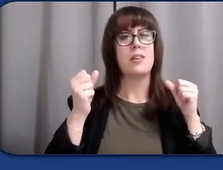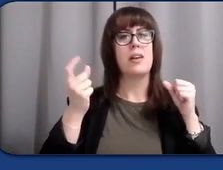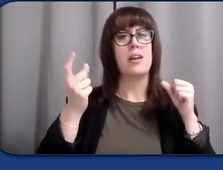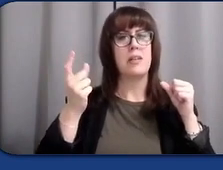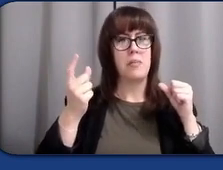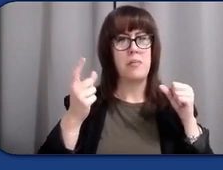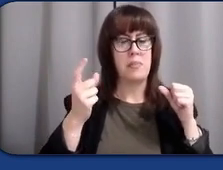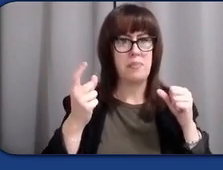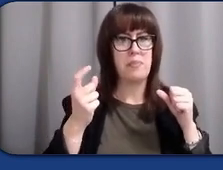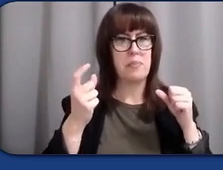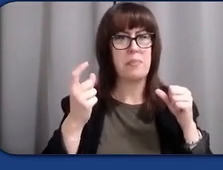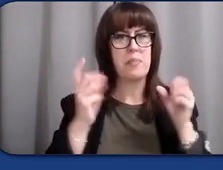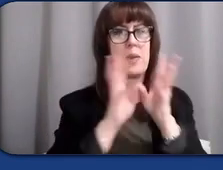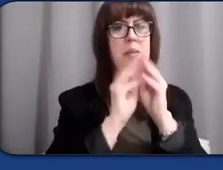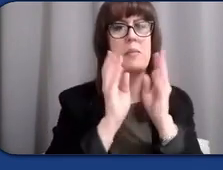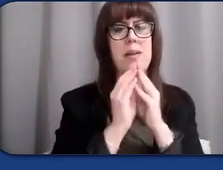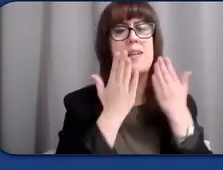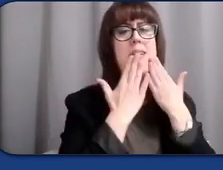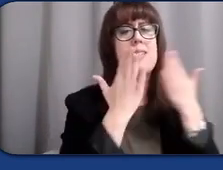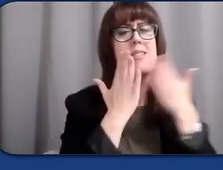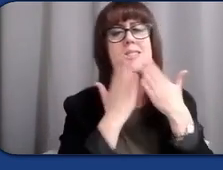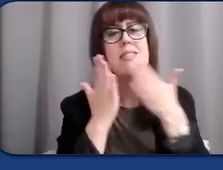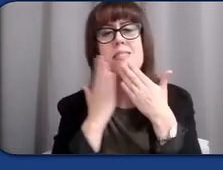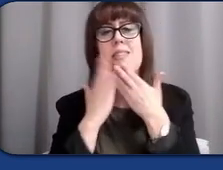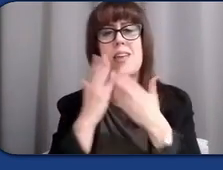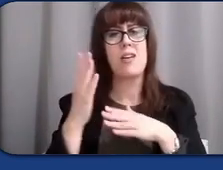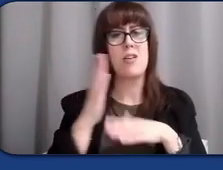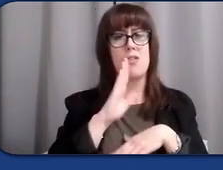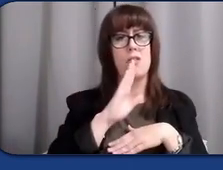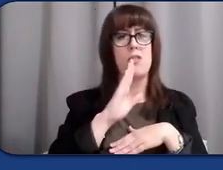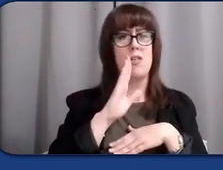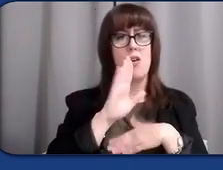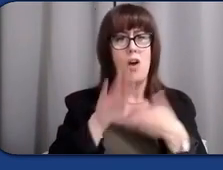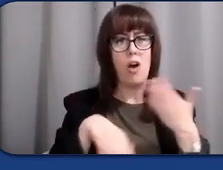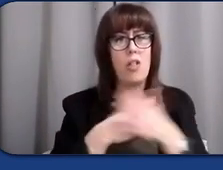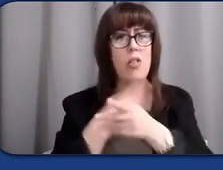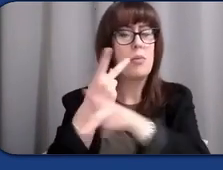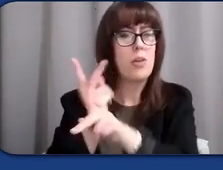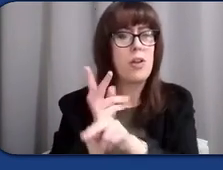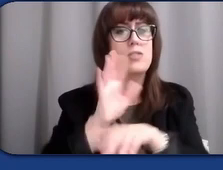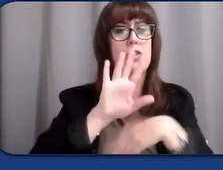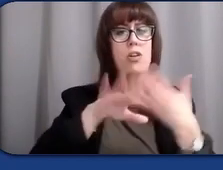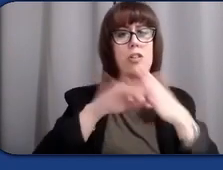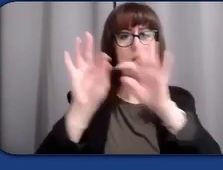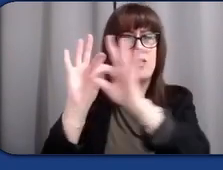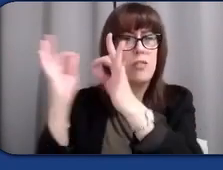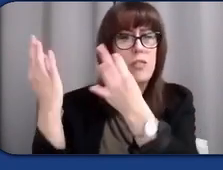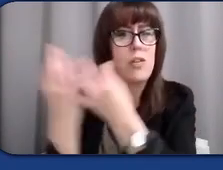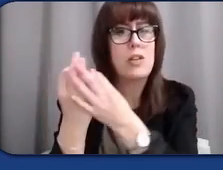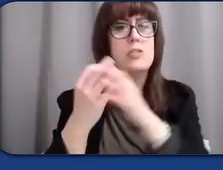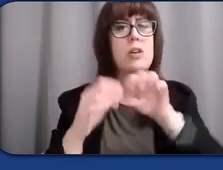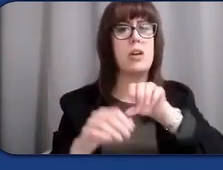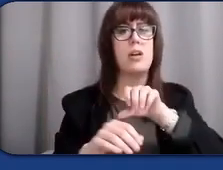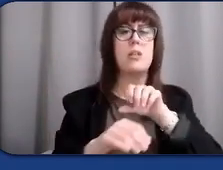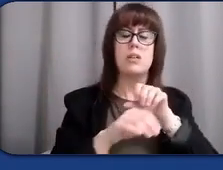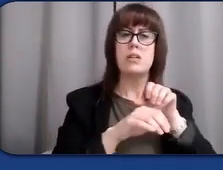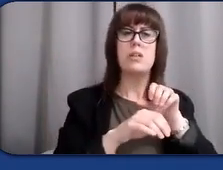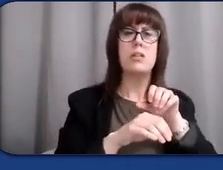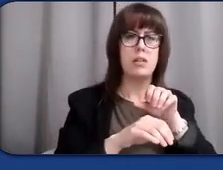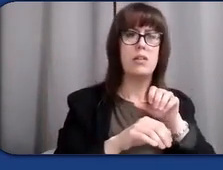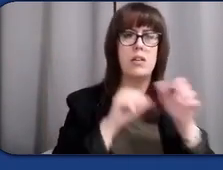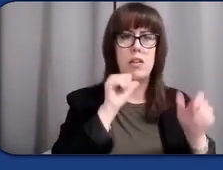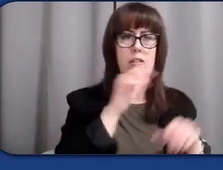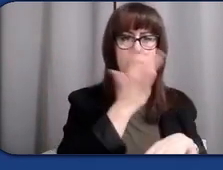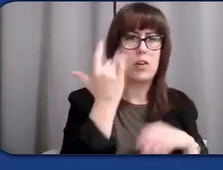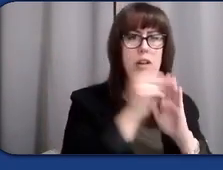speech you have given. And thanks to all the Bullet to Book family, not forgetting the IREX and the U.S. Department of